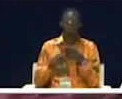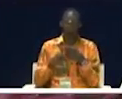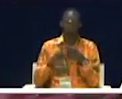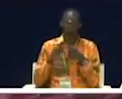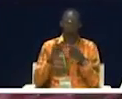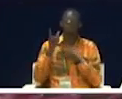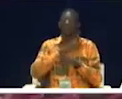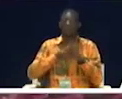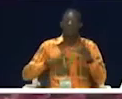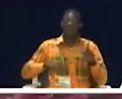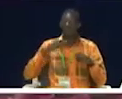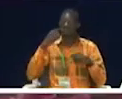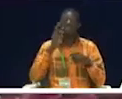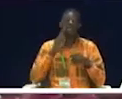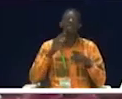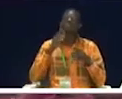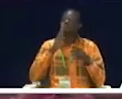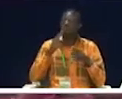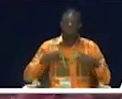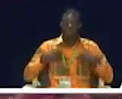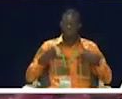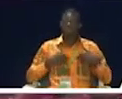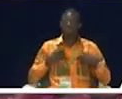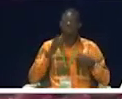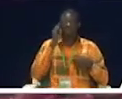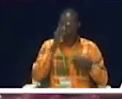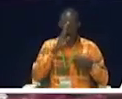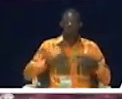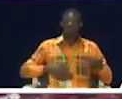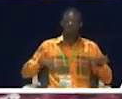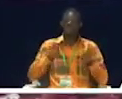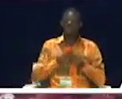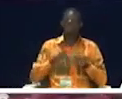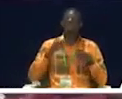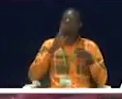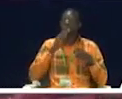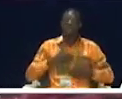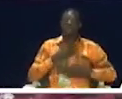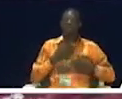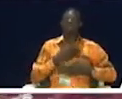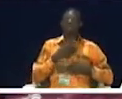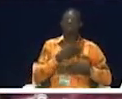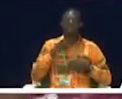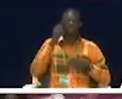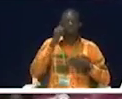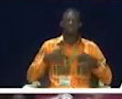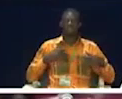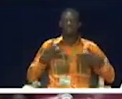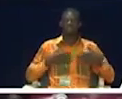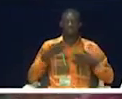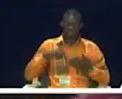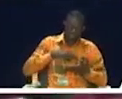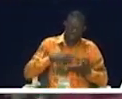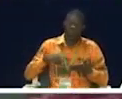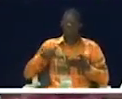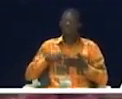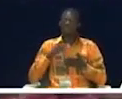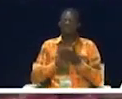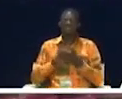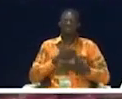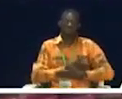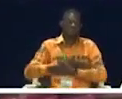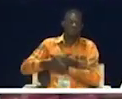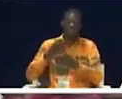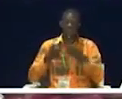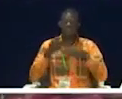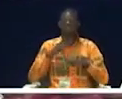her, get excited. She's been bawling for years. He said, get excited. And she got excited and was dancing. And that baby came.